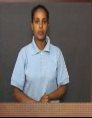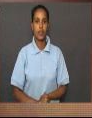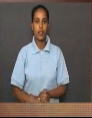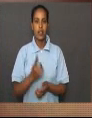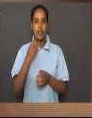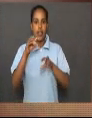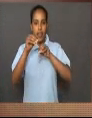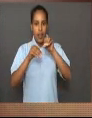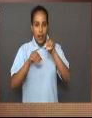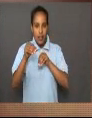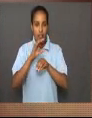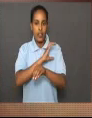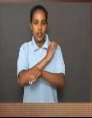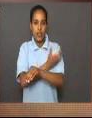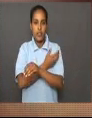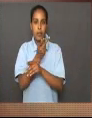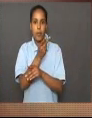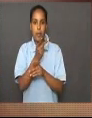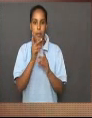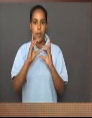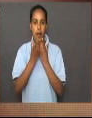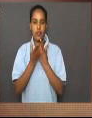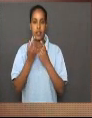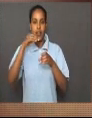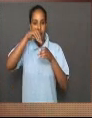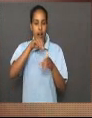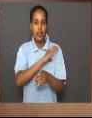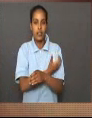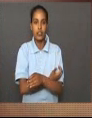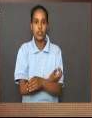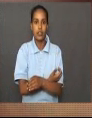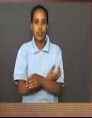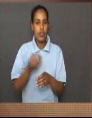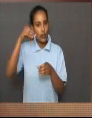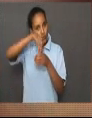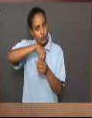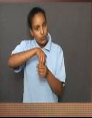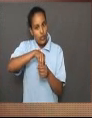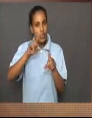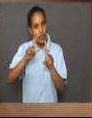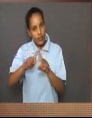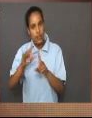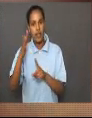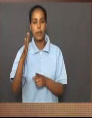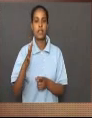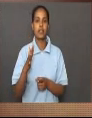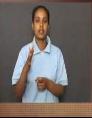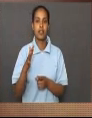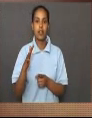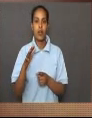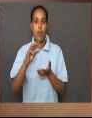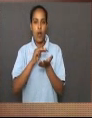The kinetic energy part of internal energy includes different types